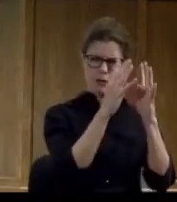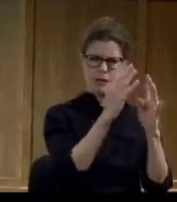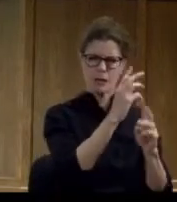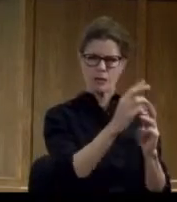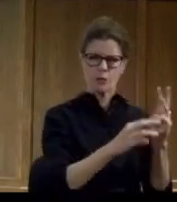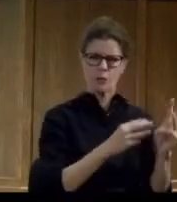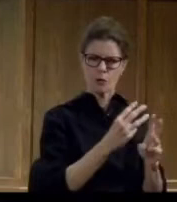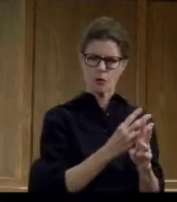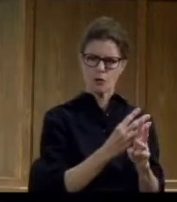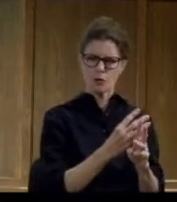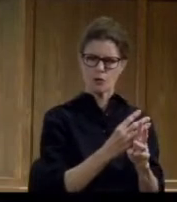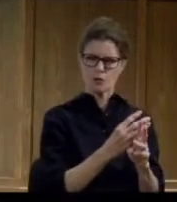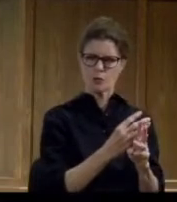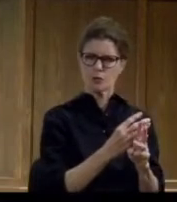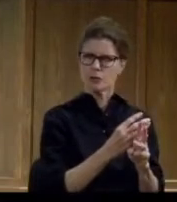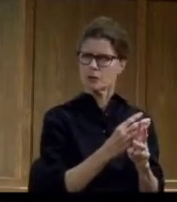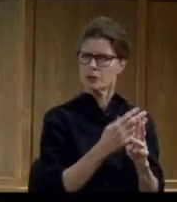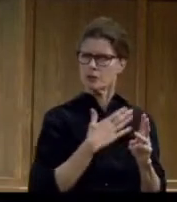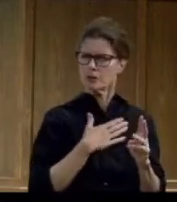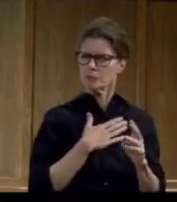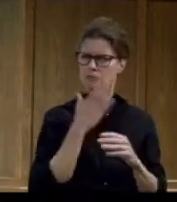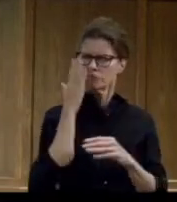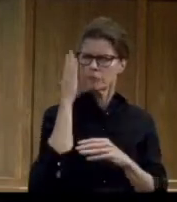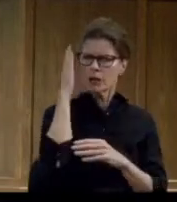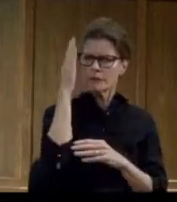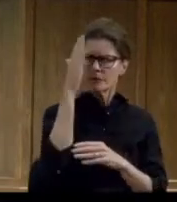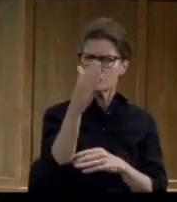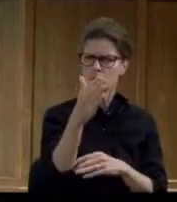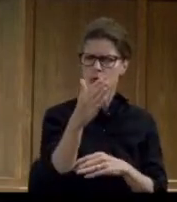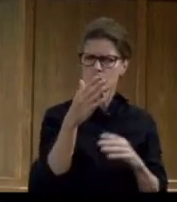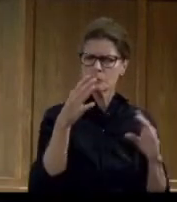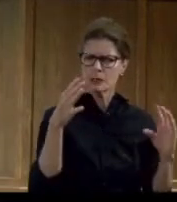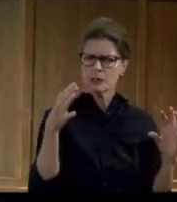were destined to be part of his family.